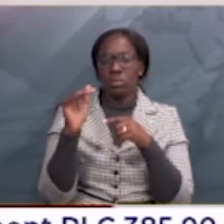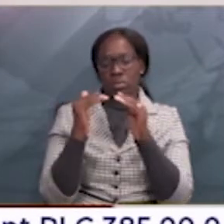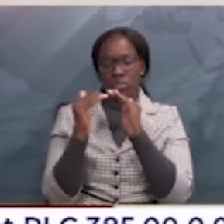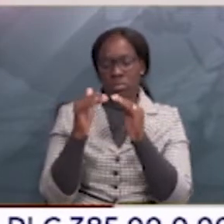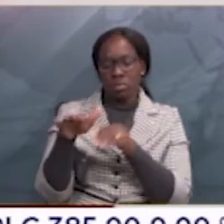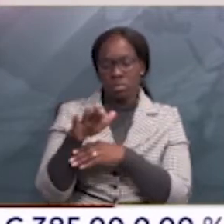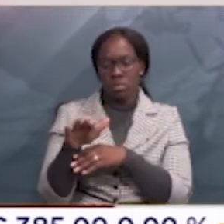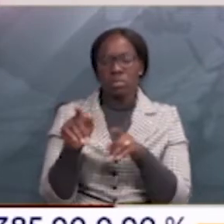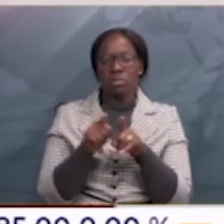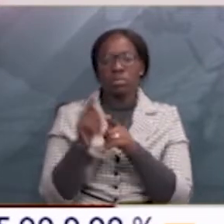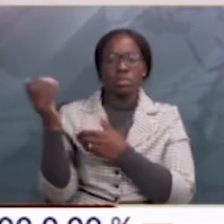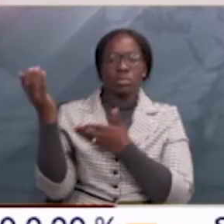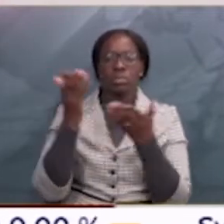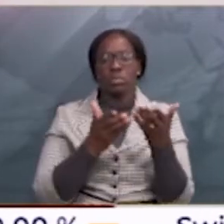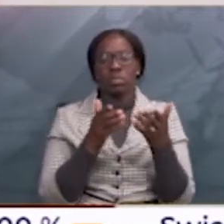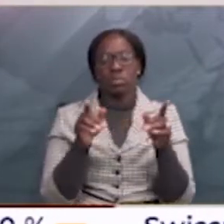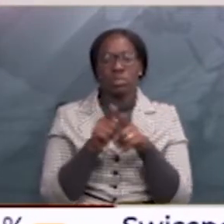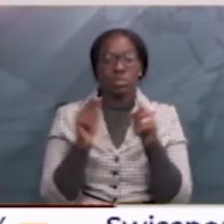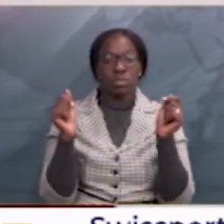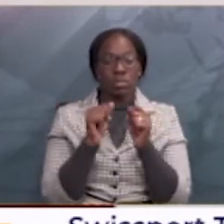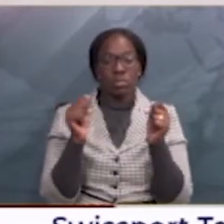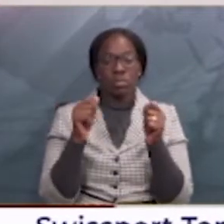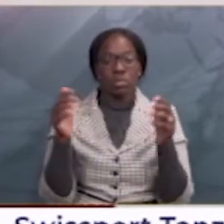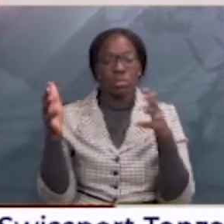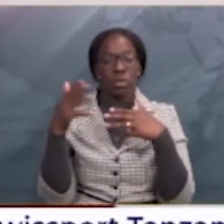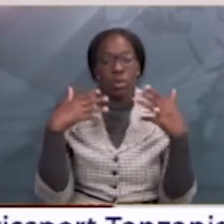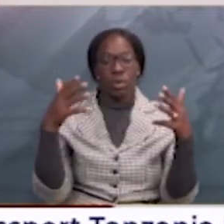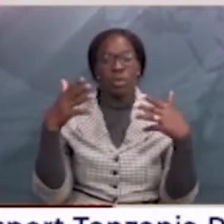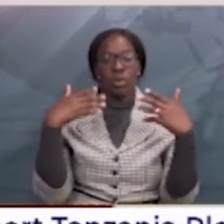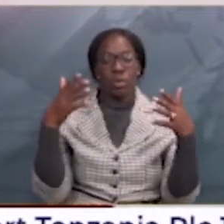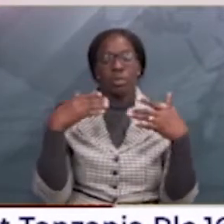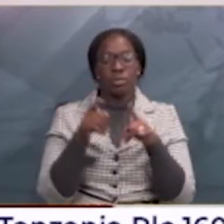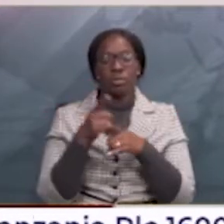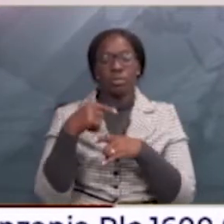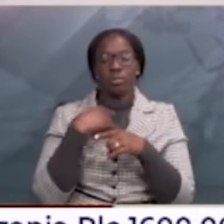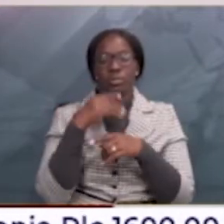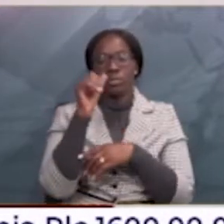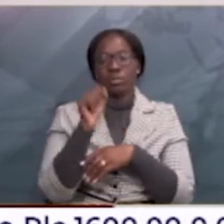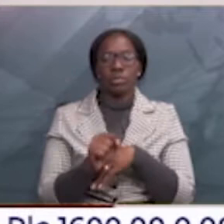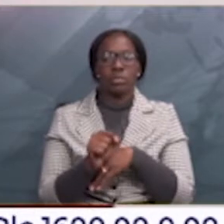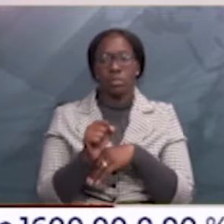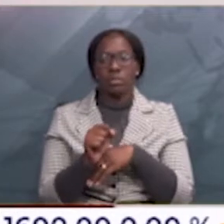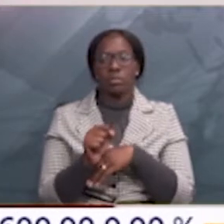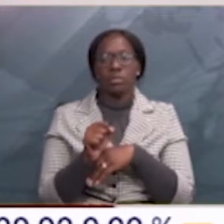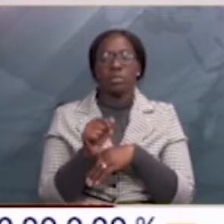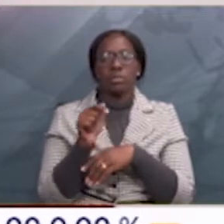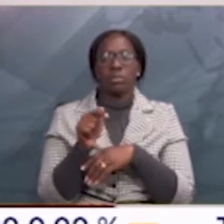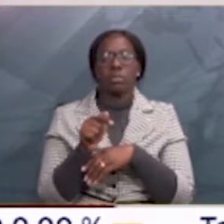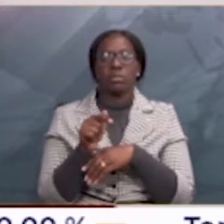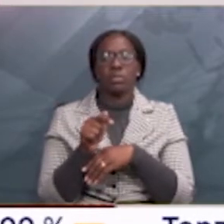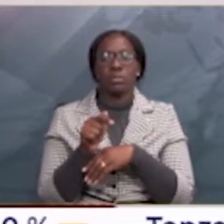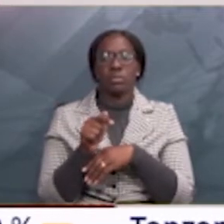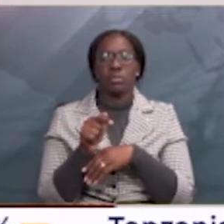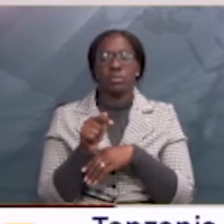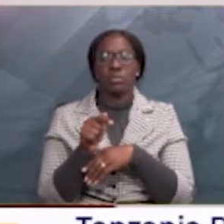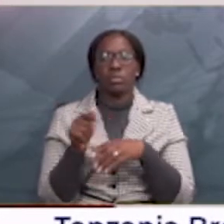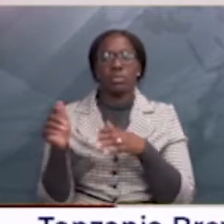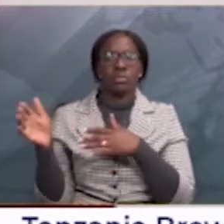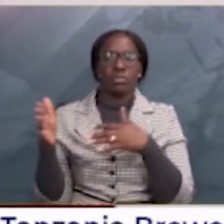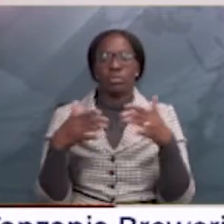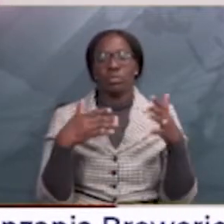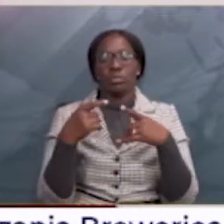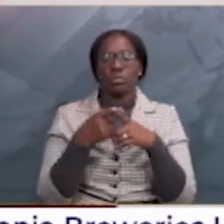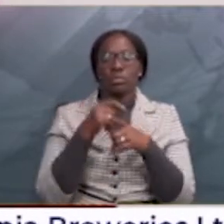is bringing with it cold air, and we are having southeasterlies, which are blowing from the